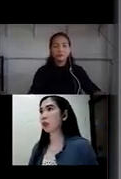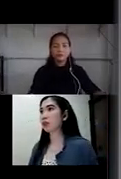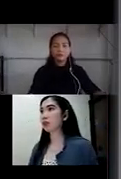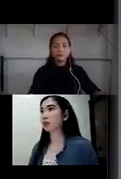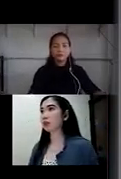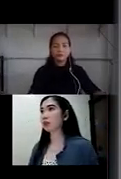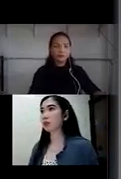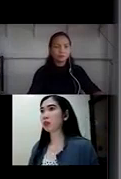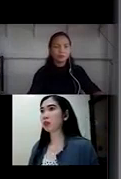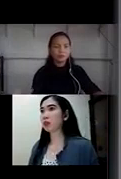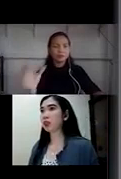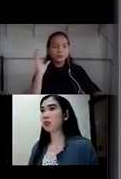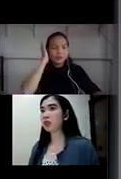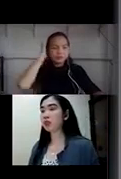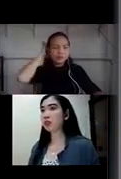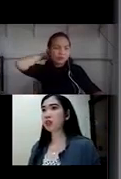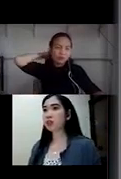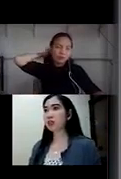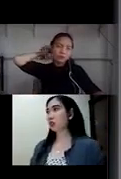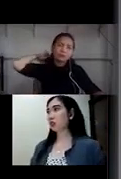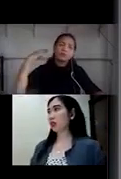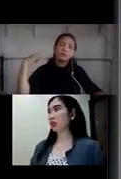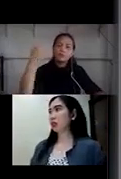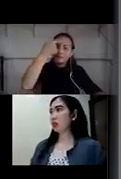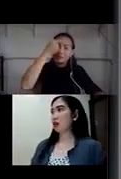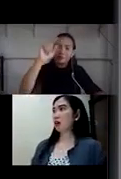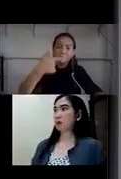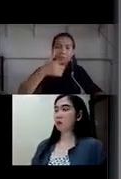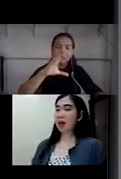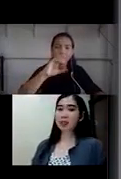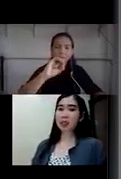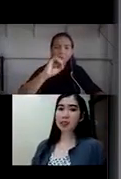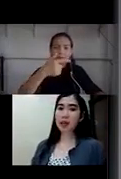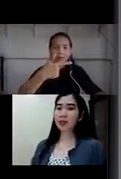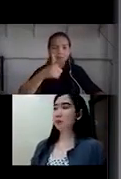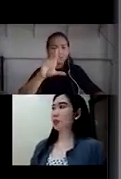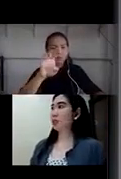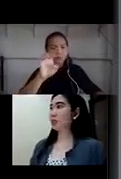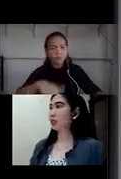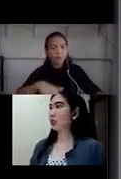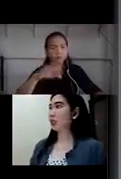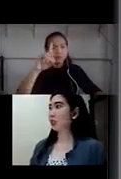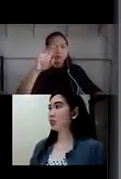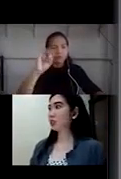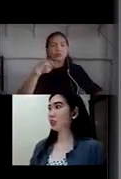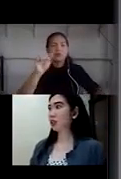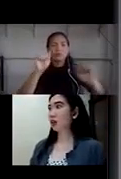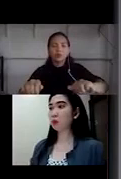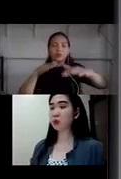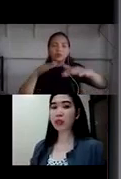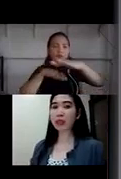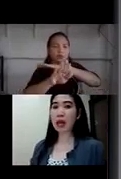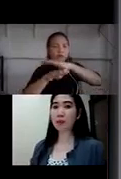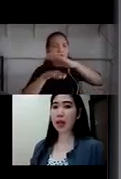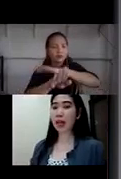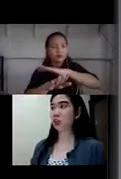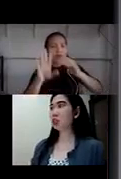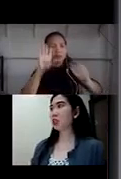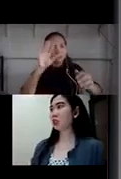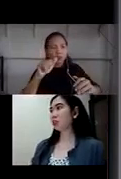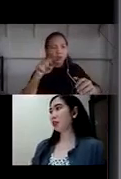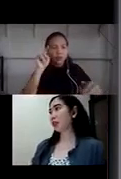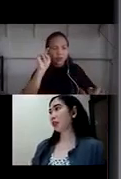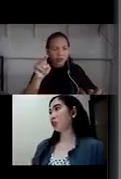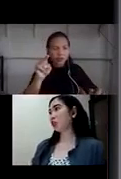wait. For the Google Docs, you can access that by clicking this Google app